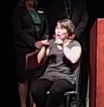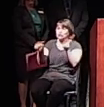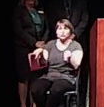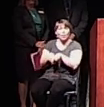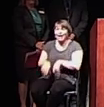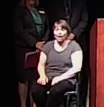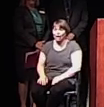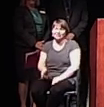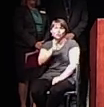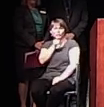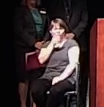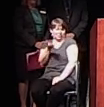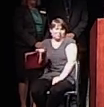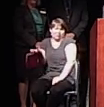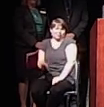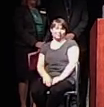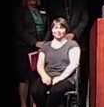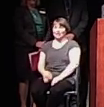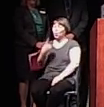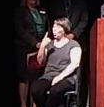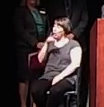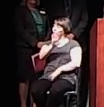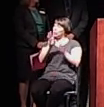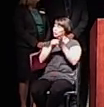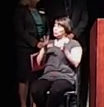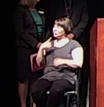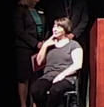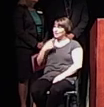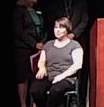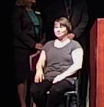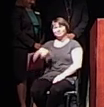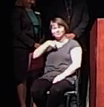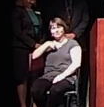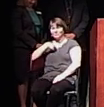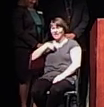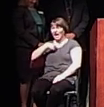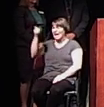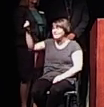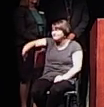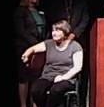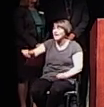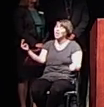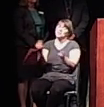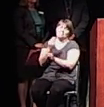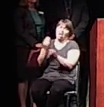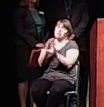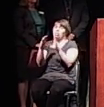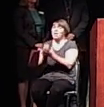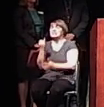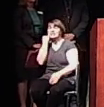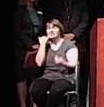Who would it be? One of her students said, I fail math classes when I